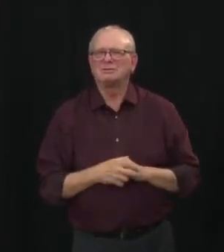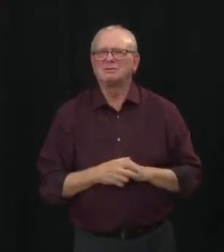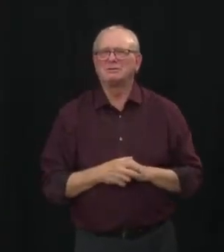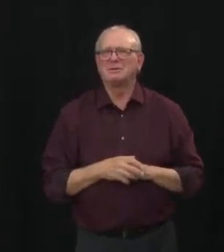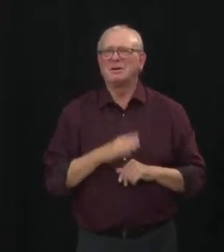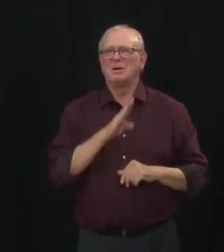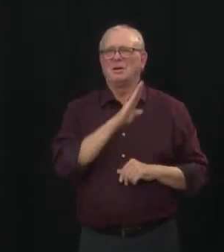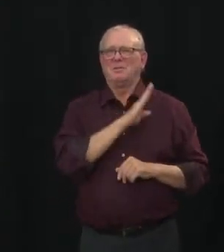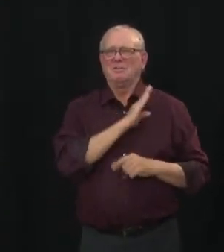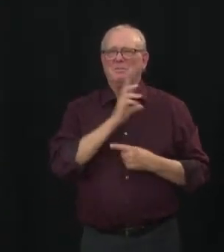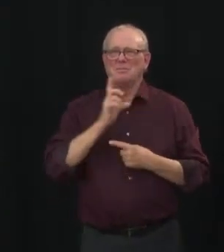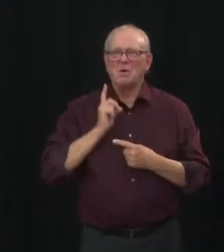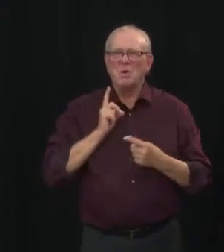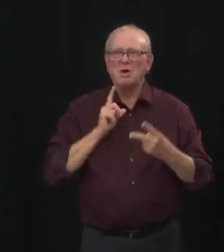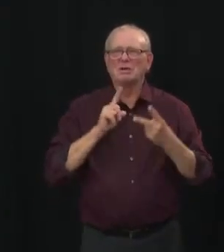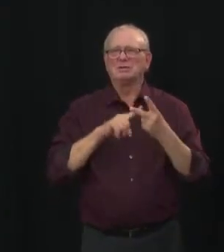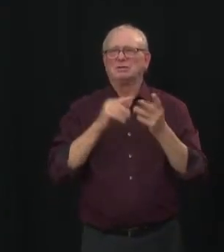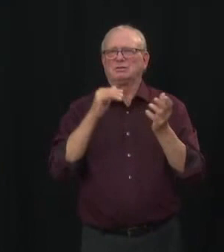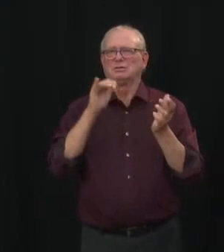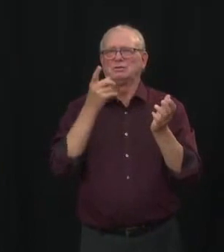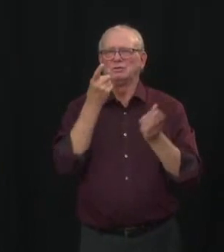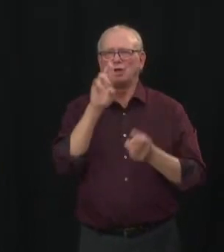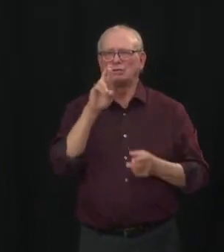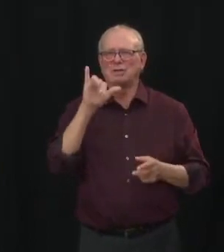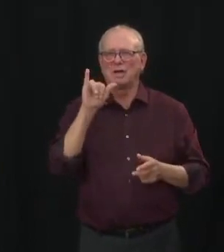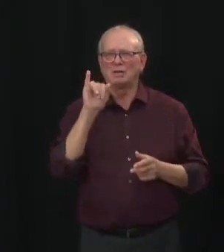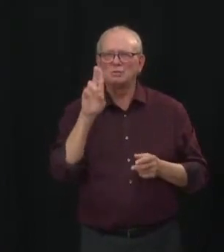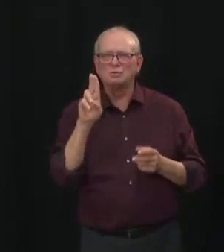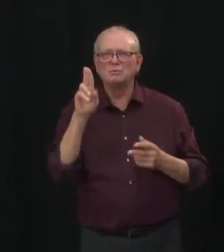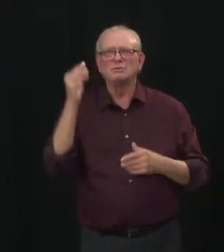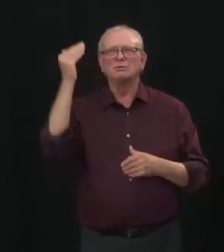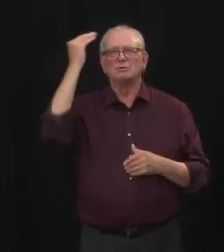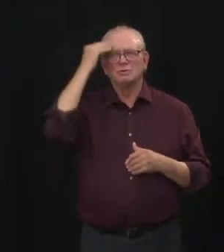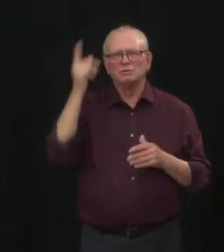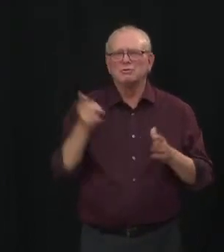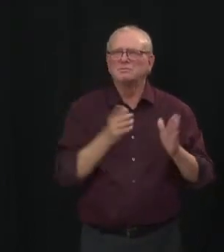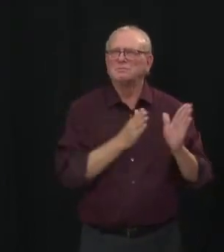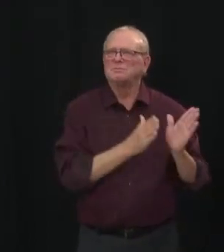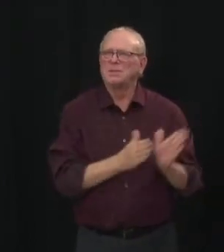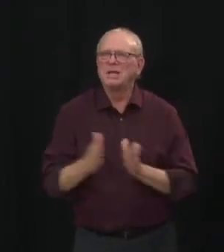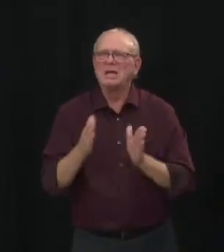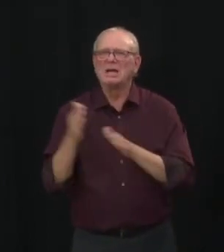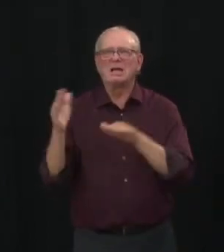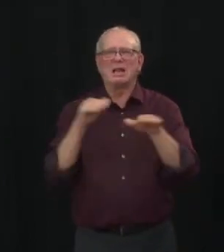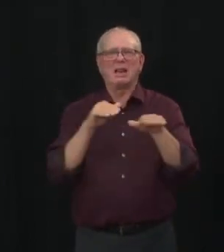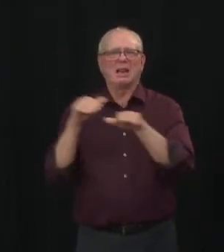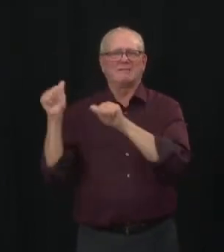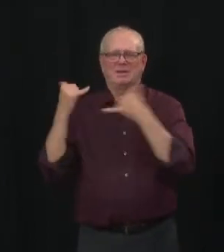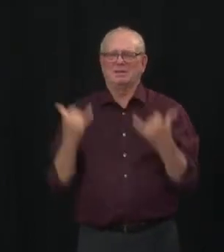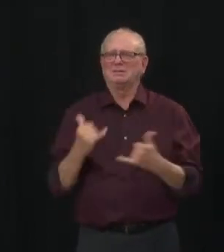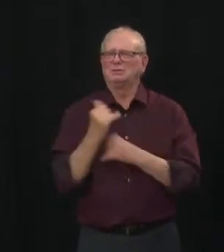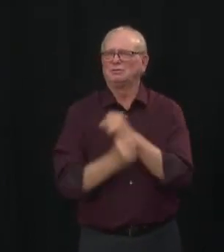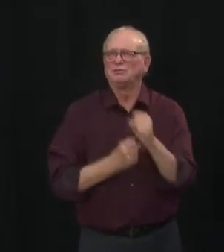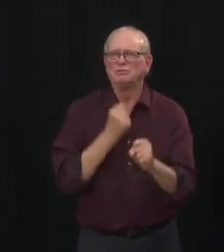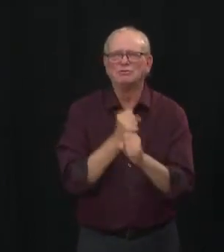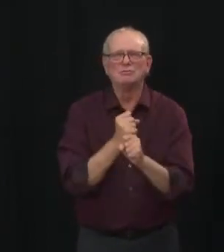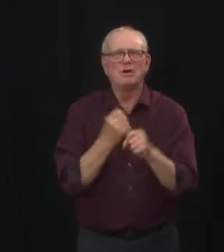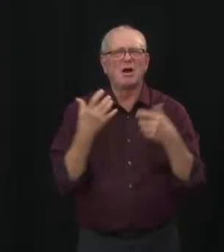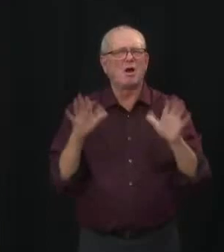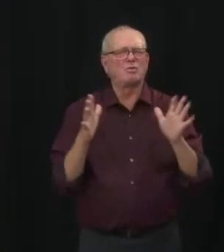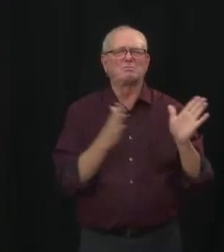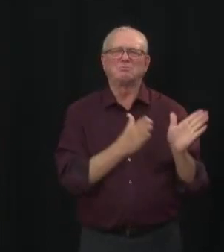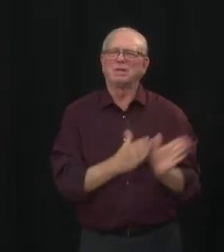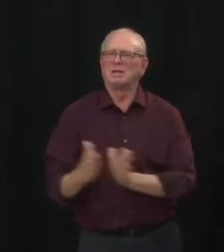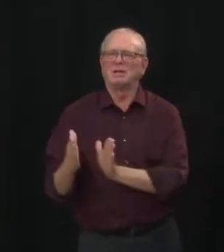Dr. Yu were well aware that she was going to be leaving within a year. And part of the challenge is that, you know, her guiding the first